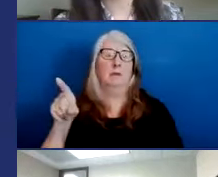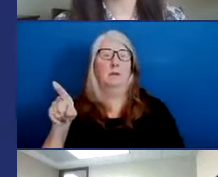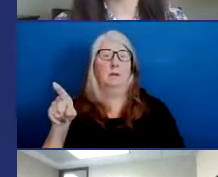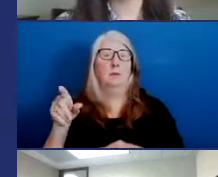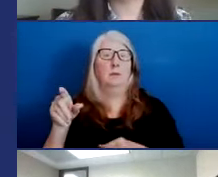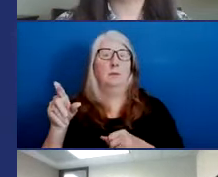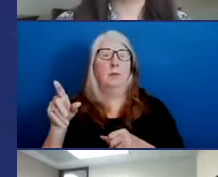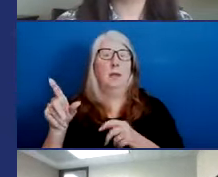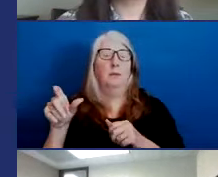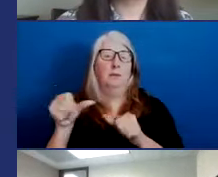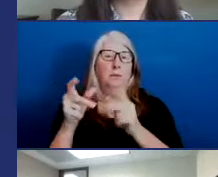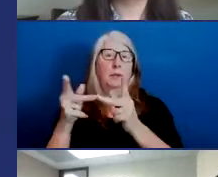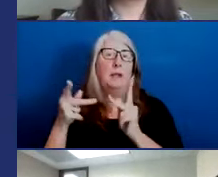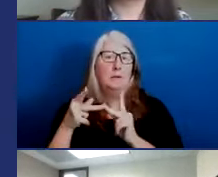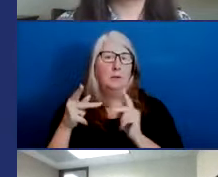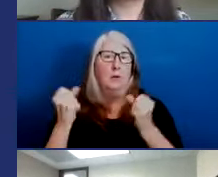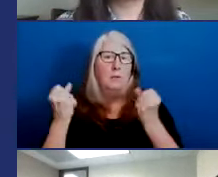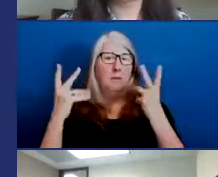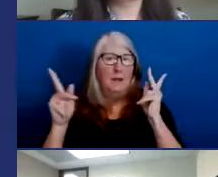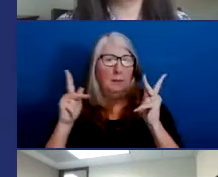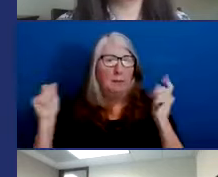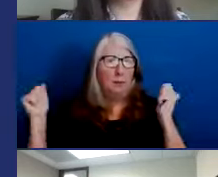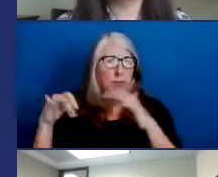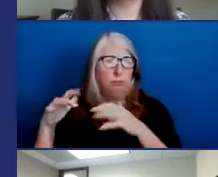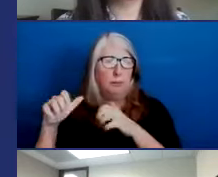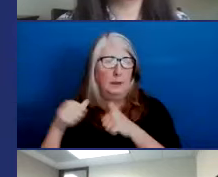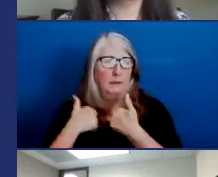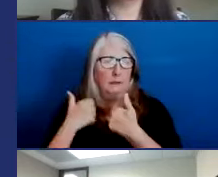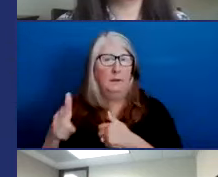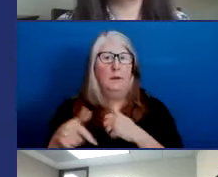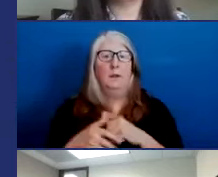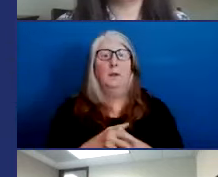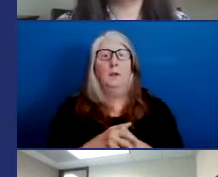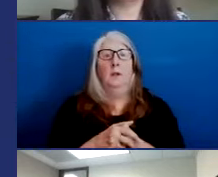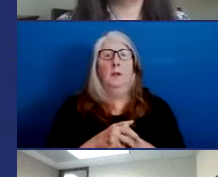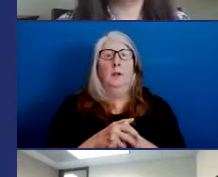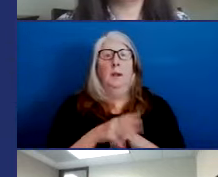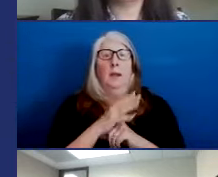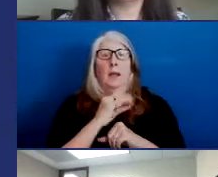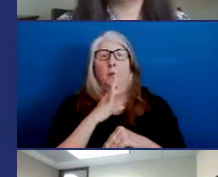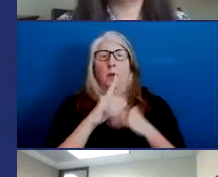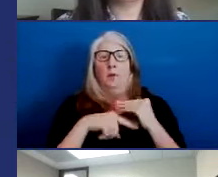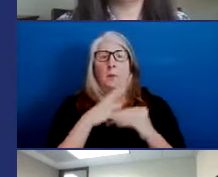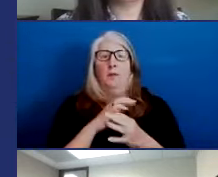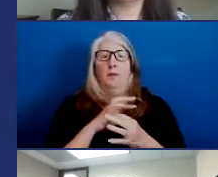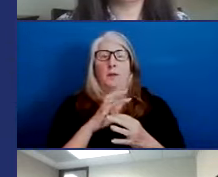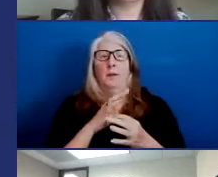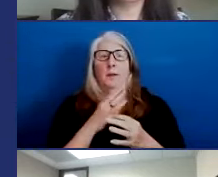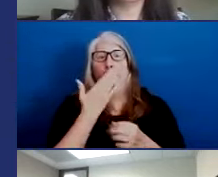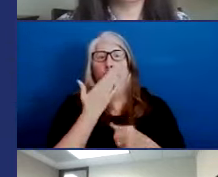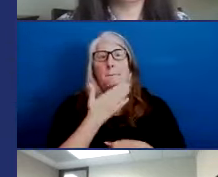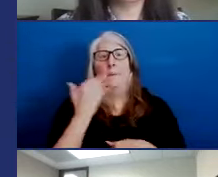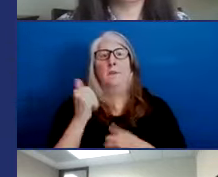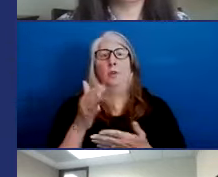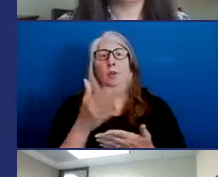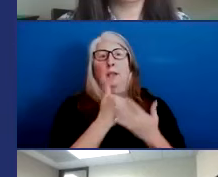areas. Then we talked about some of our like ideal collection plans, which is that new patients would